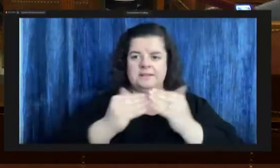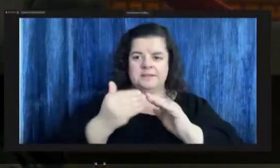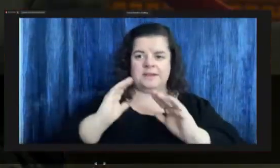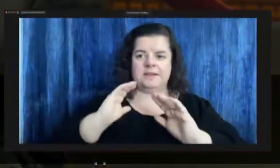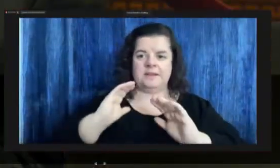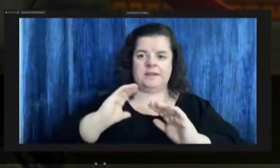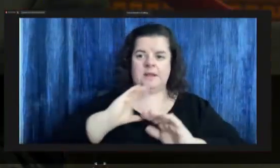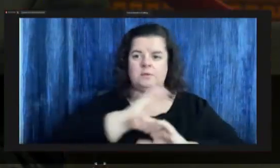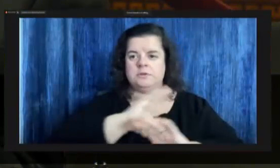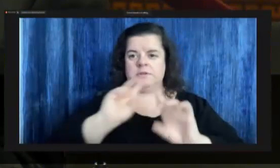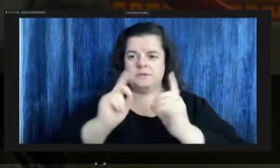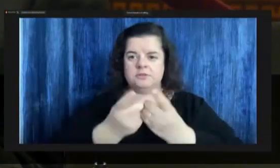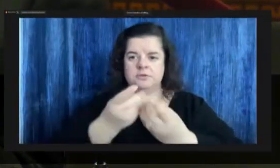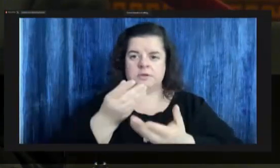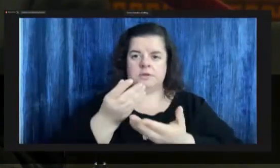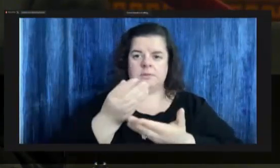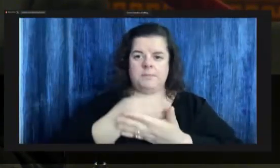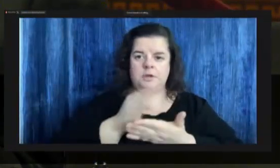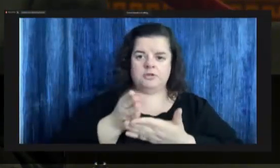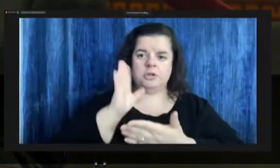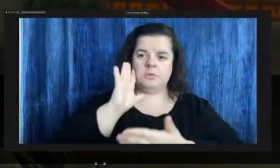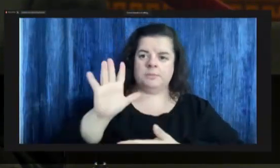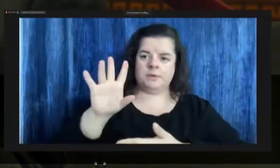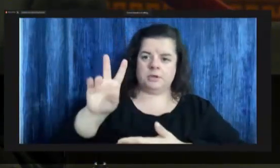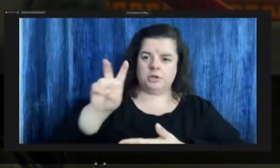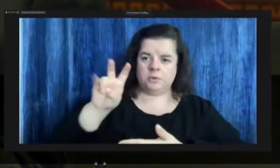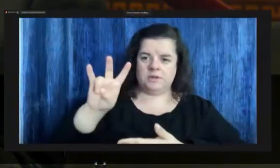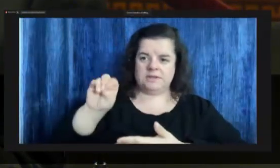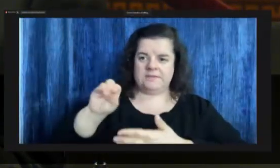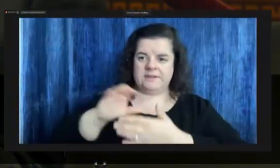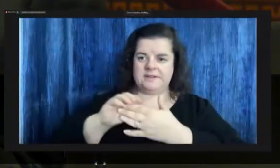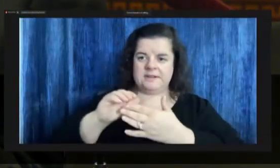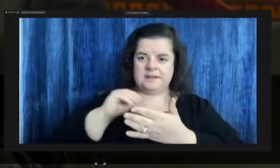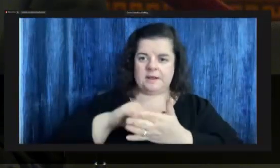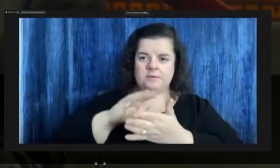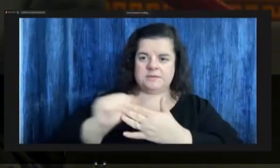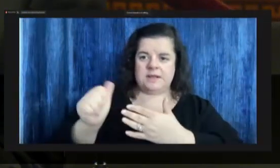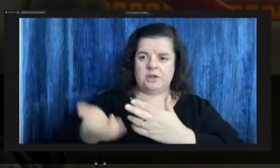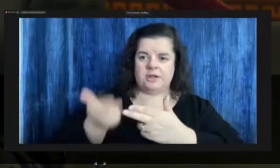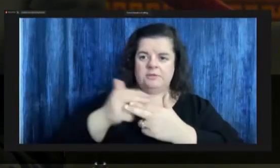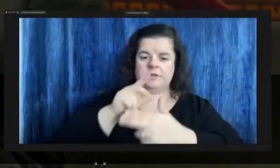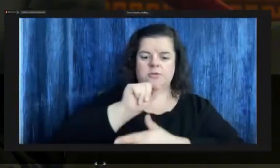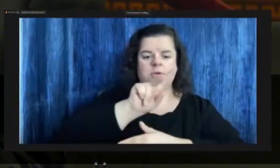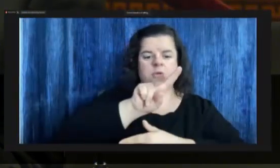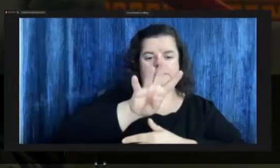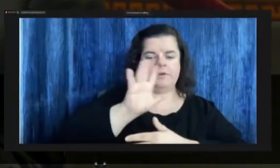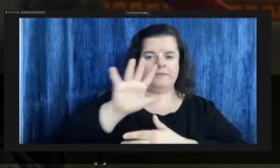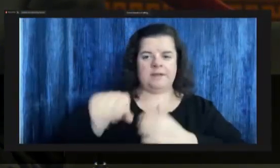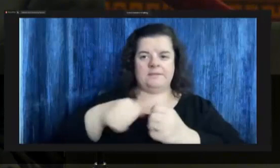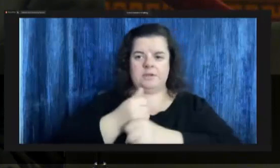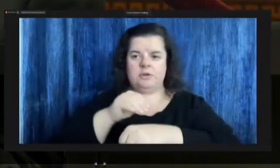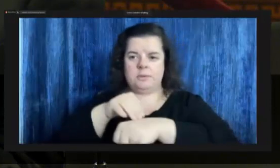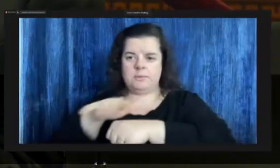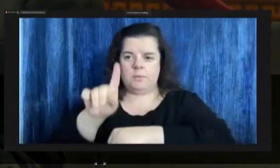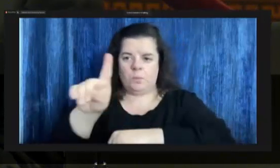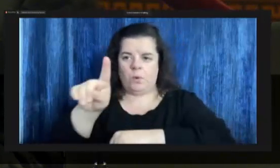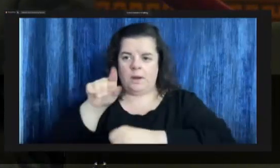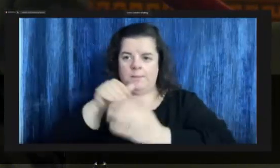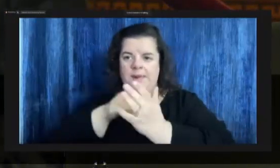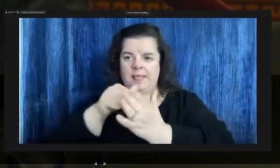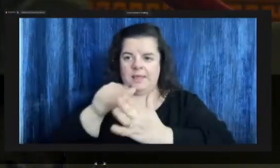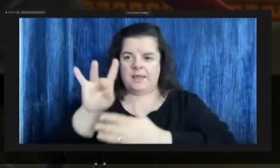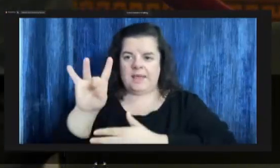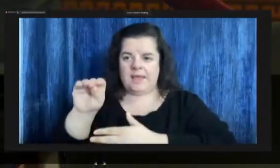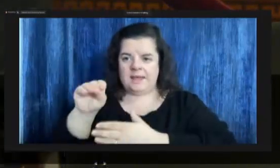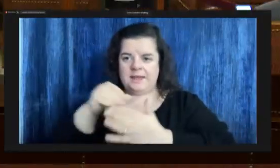budget. It would be a $270,000 increase in 2024 and a five-year impact of